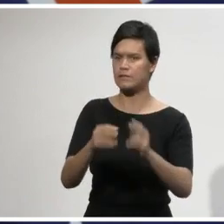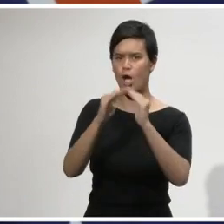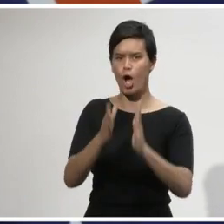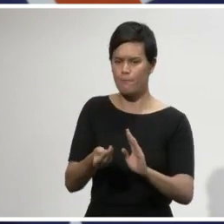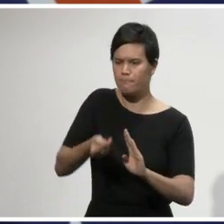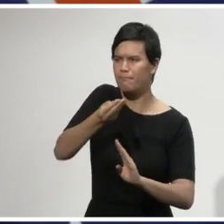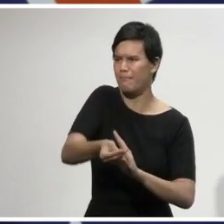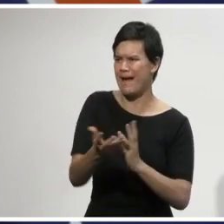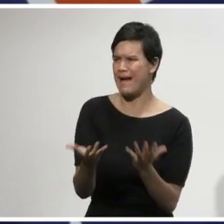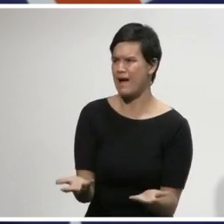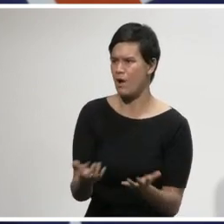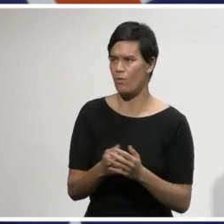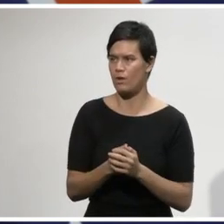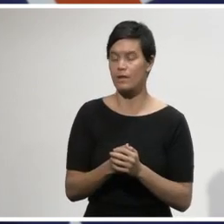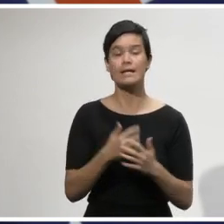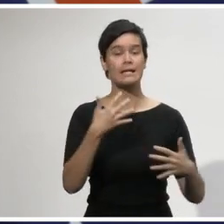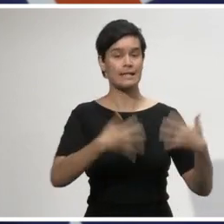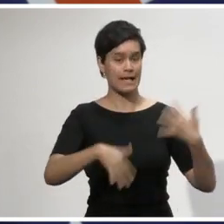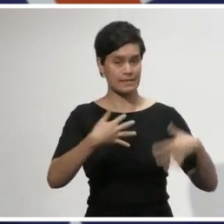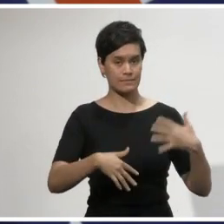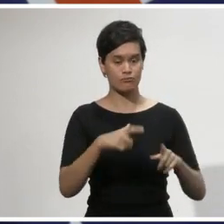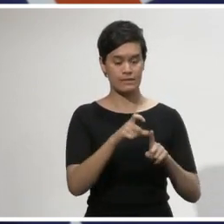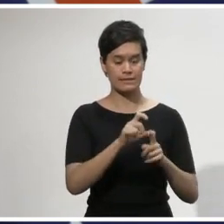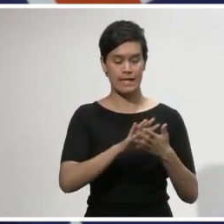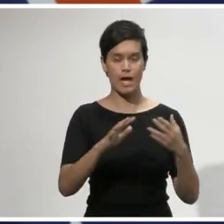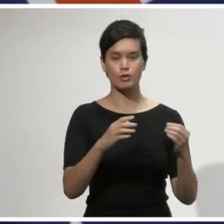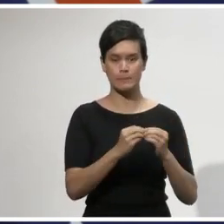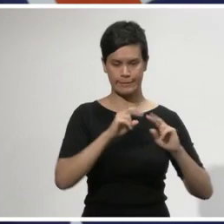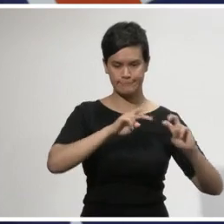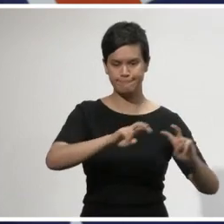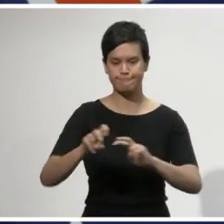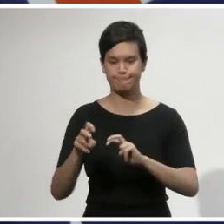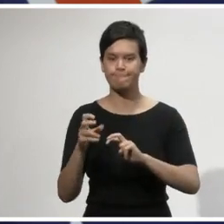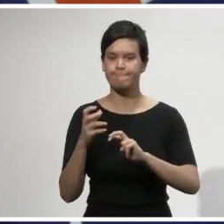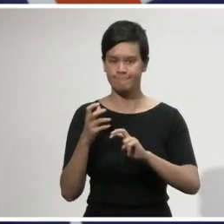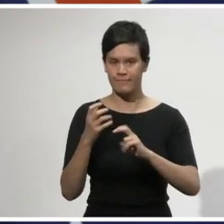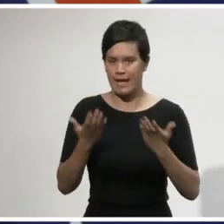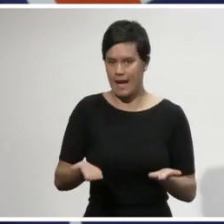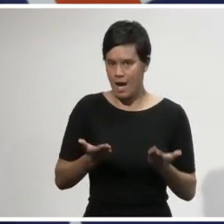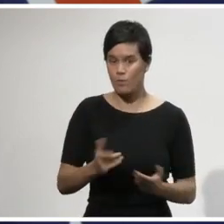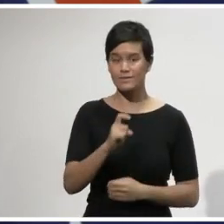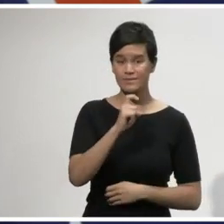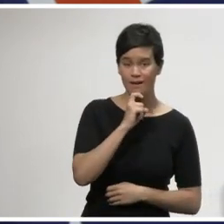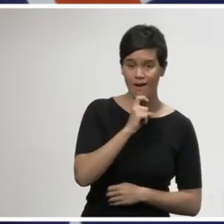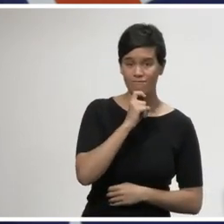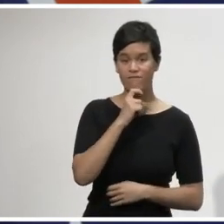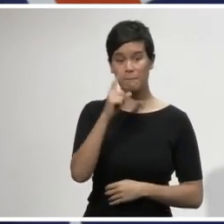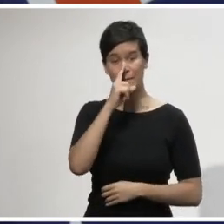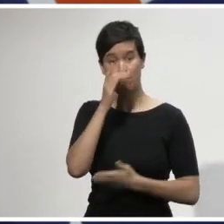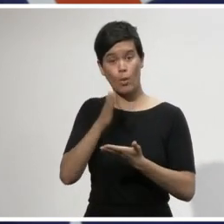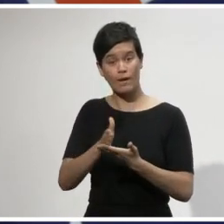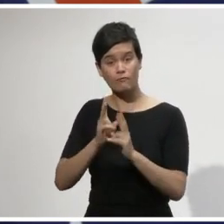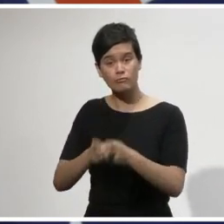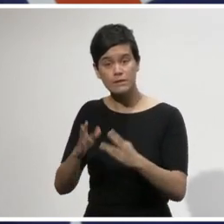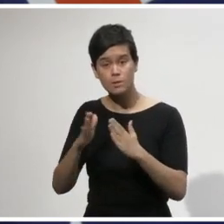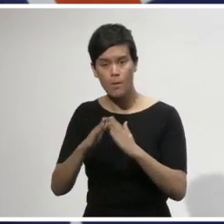District Health Board. There are a number of staff and residents that they have tested, and one of the questions that they will be looking for